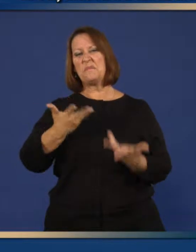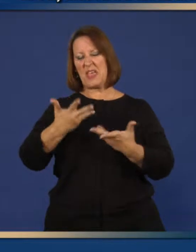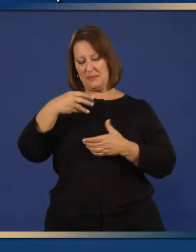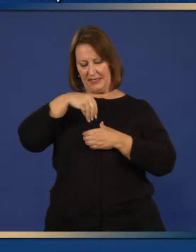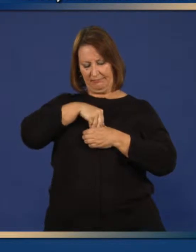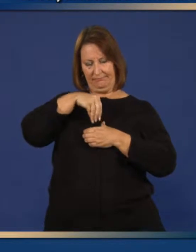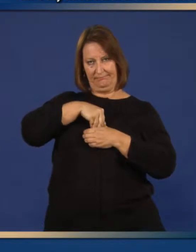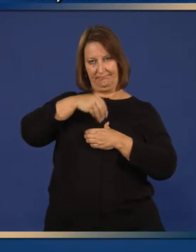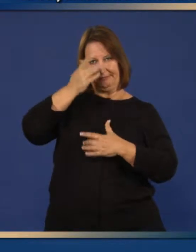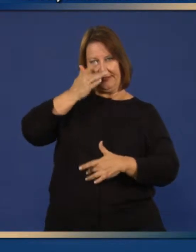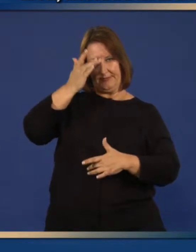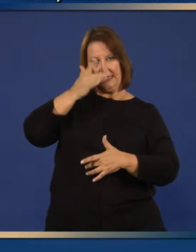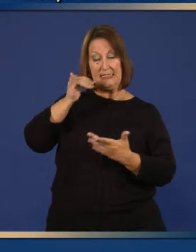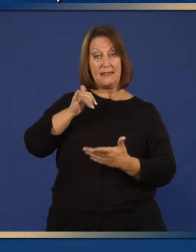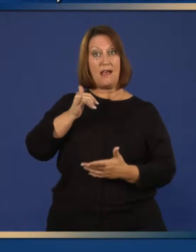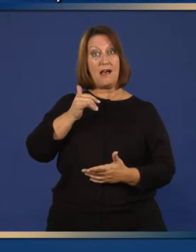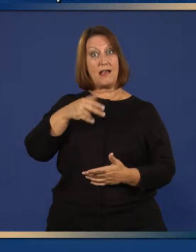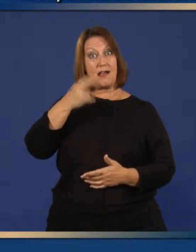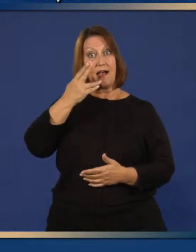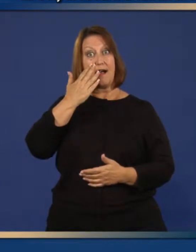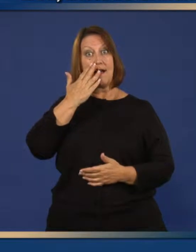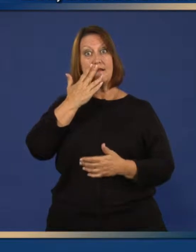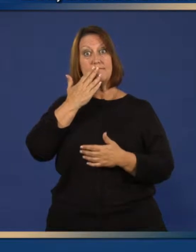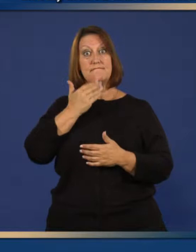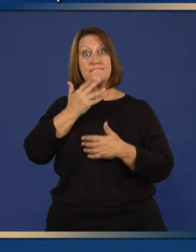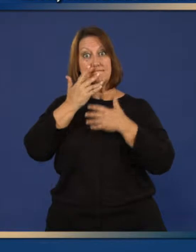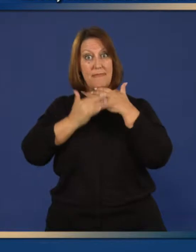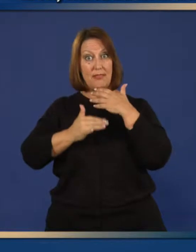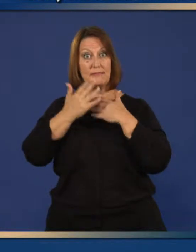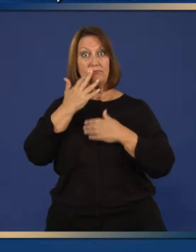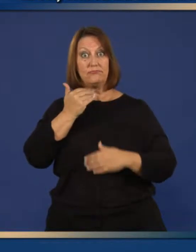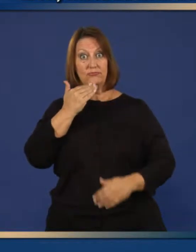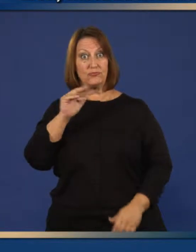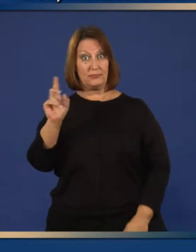metabolic disease such as diabetes,